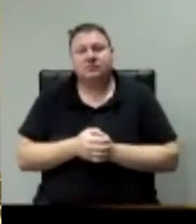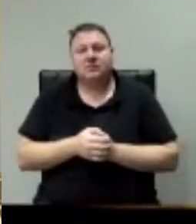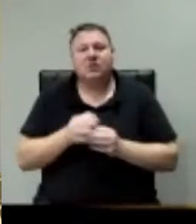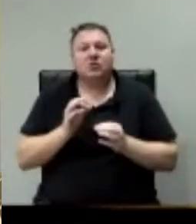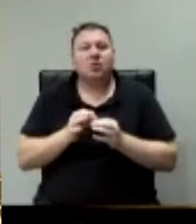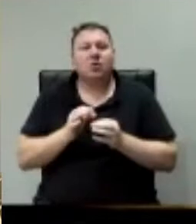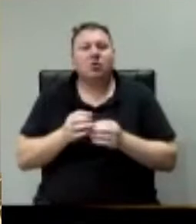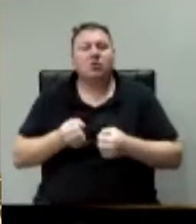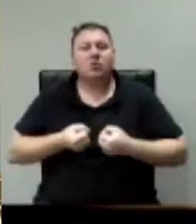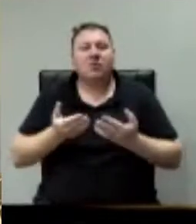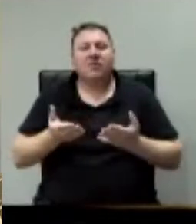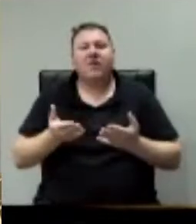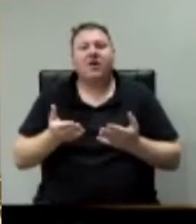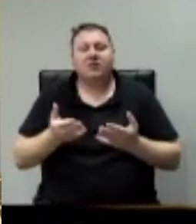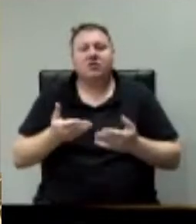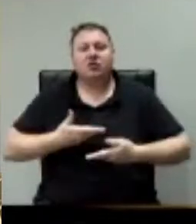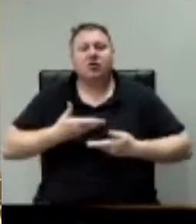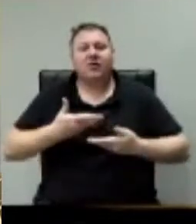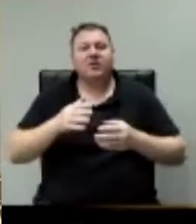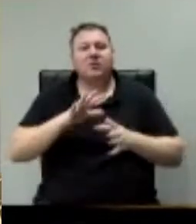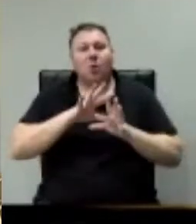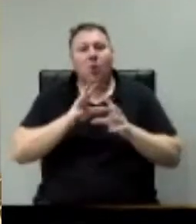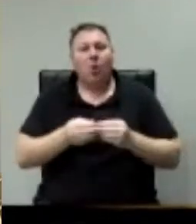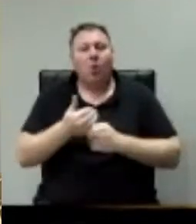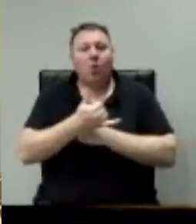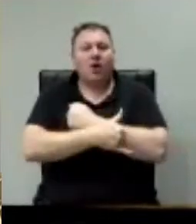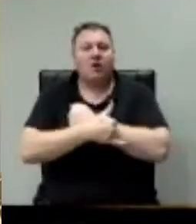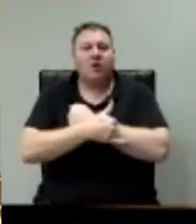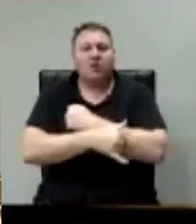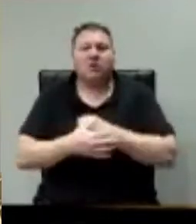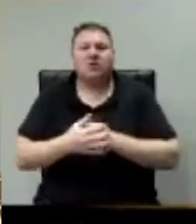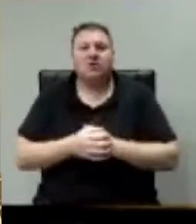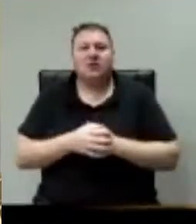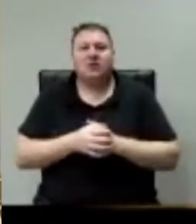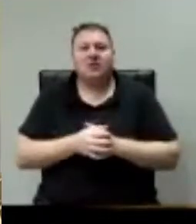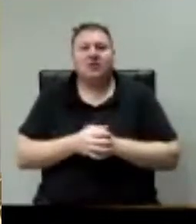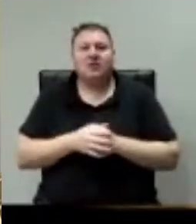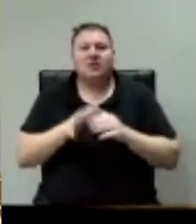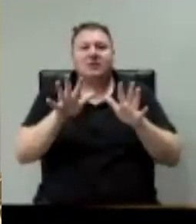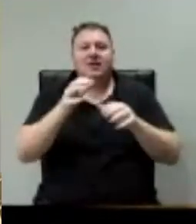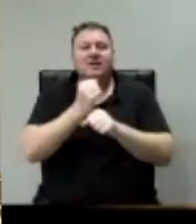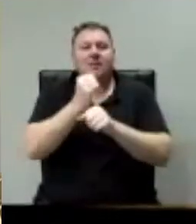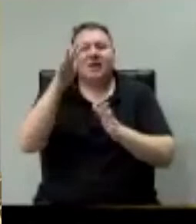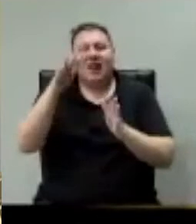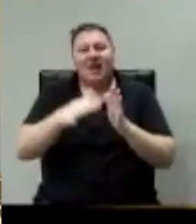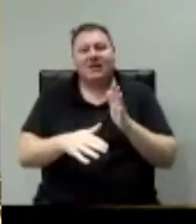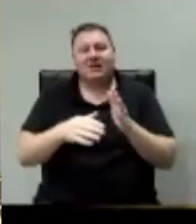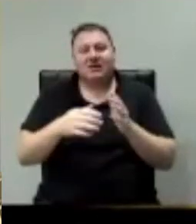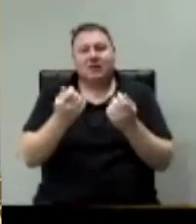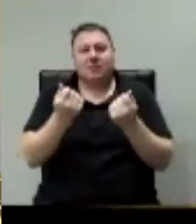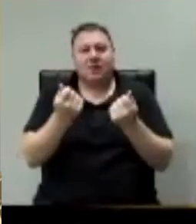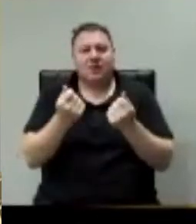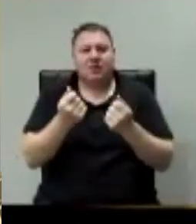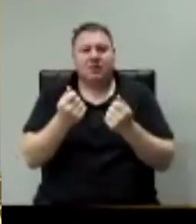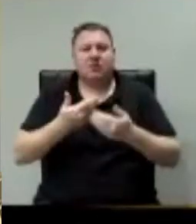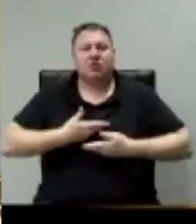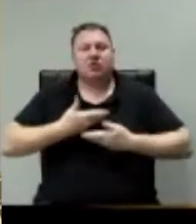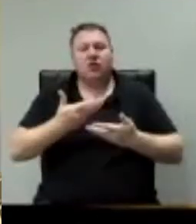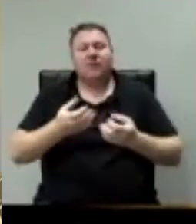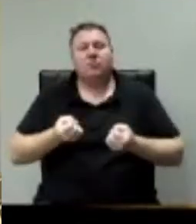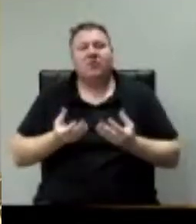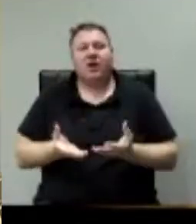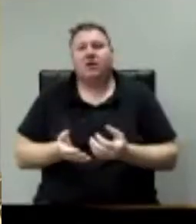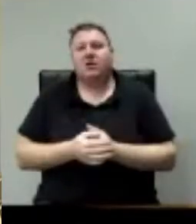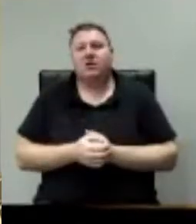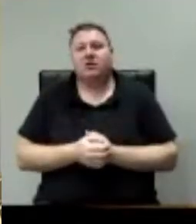provide services to the whole country. There is 10 times less the amount in this country of service